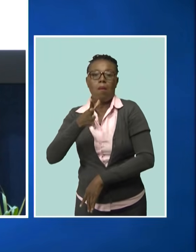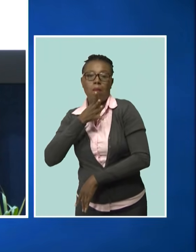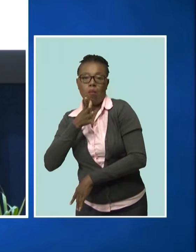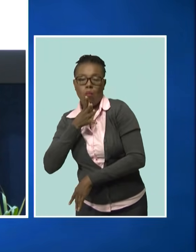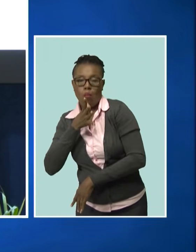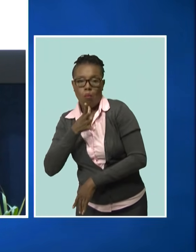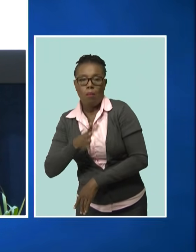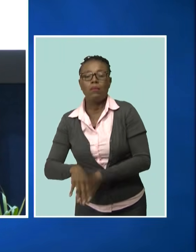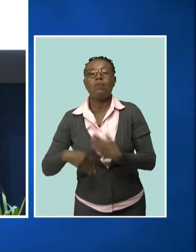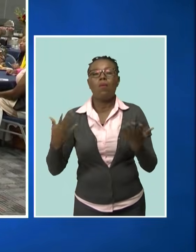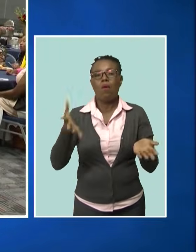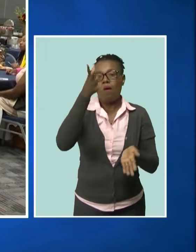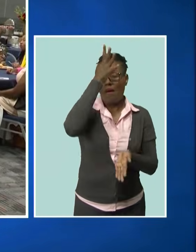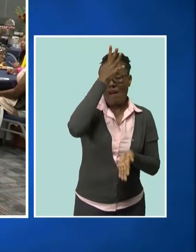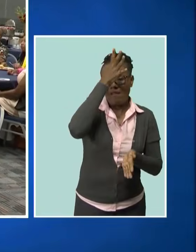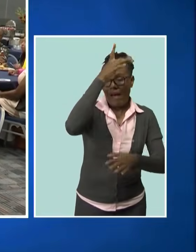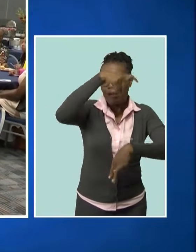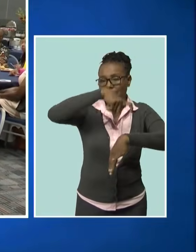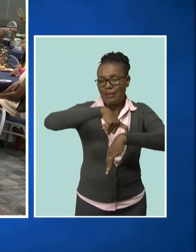paternity leave